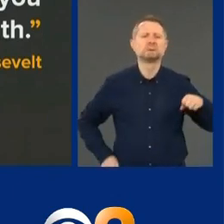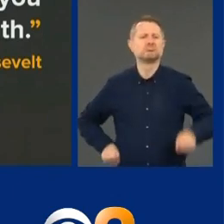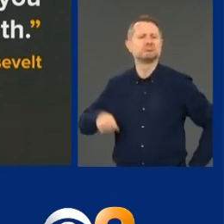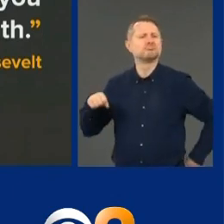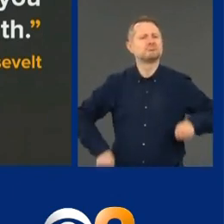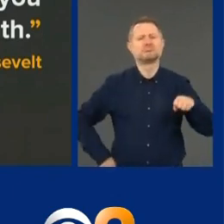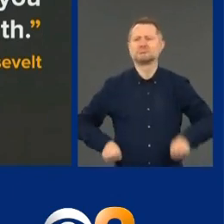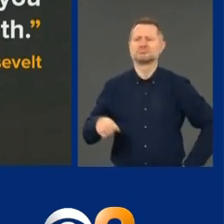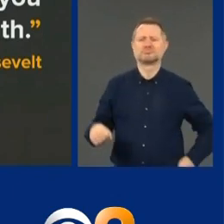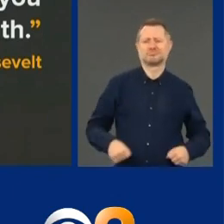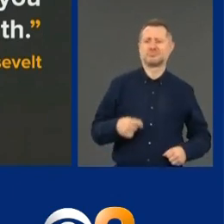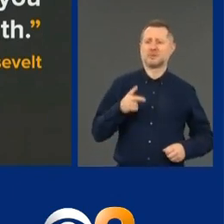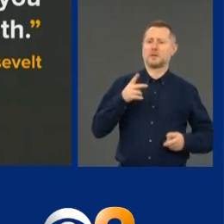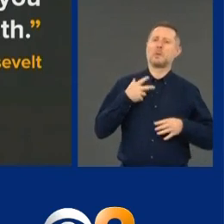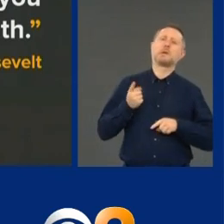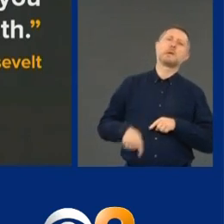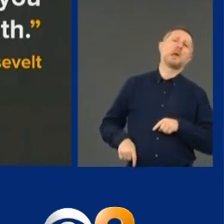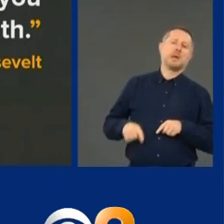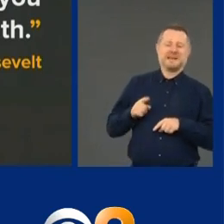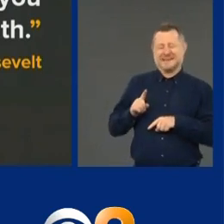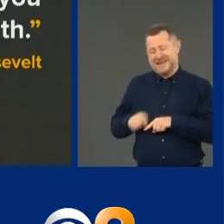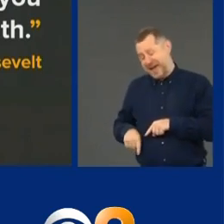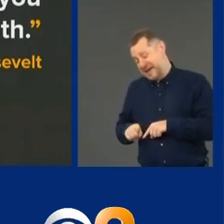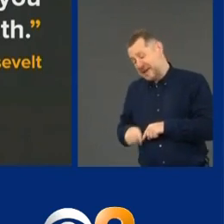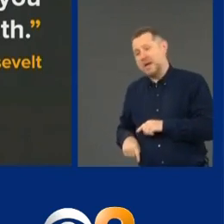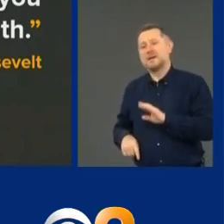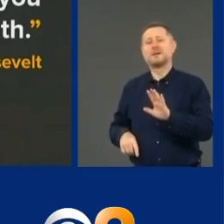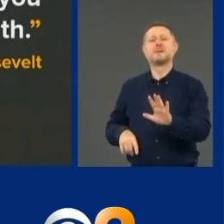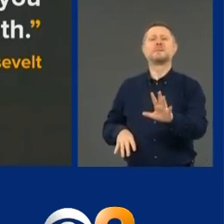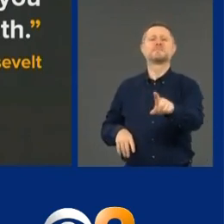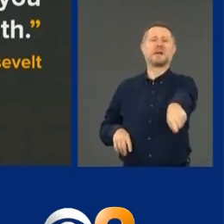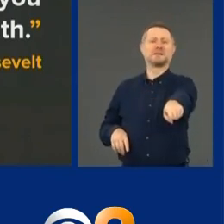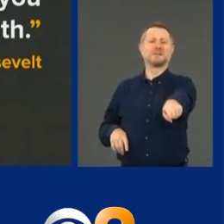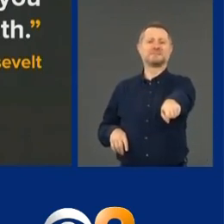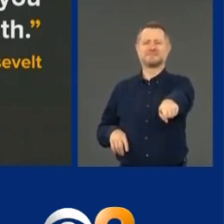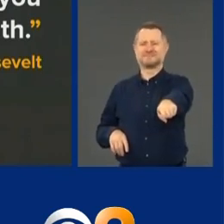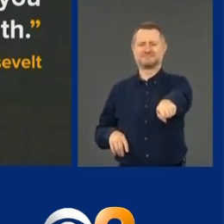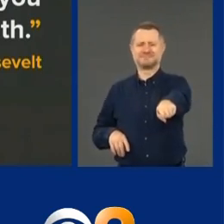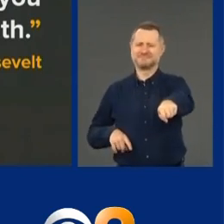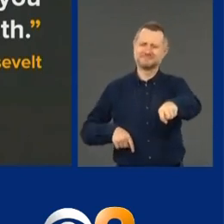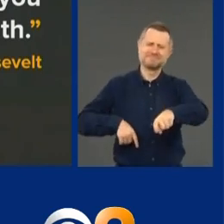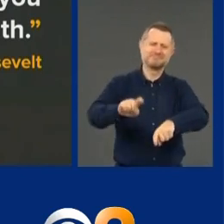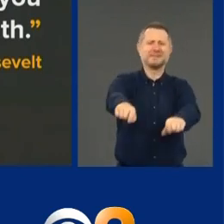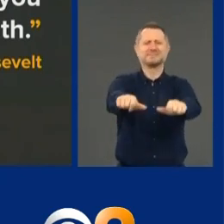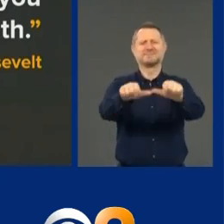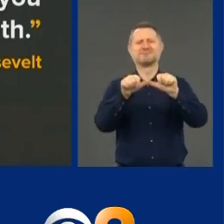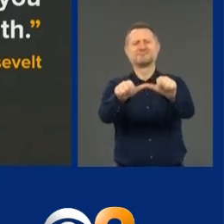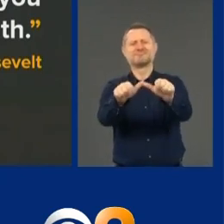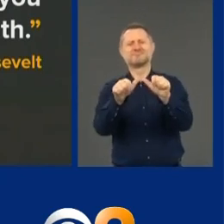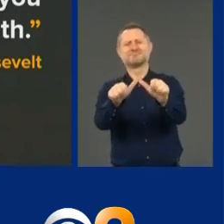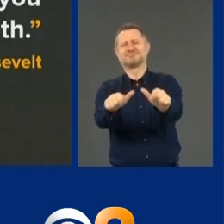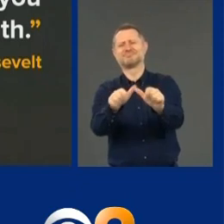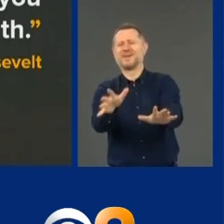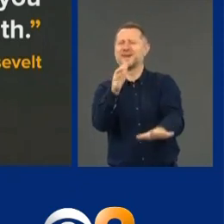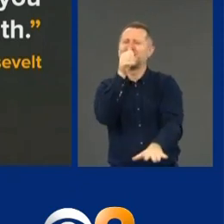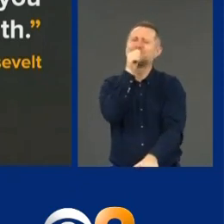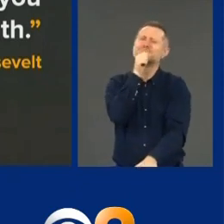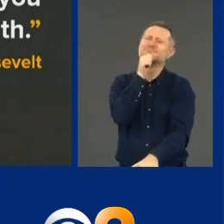this anymore. We have to do it more. We have to continue to do it. And this new